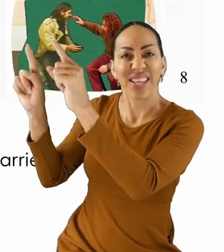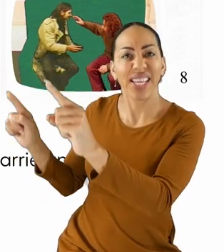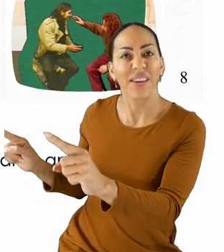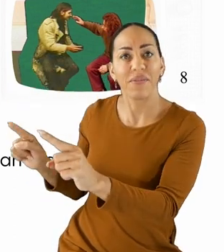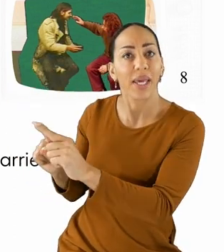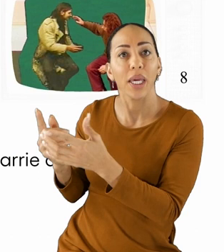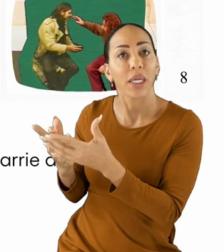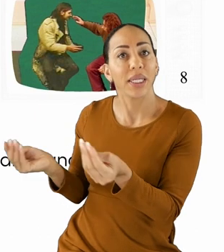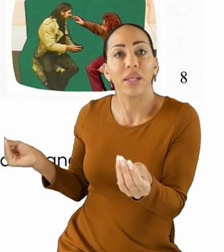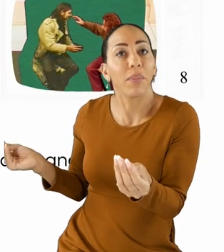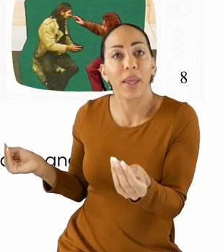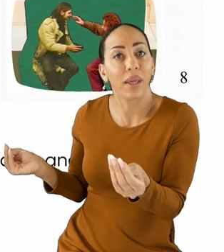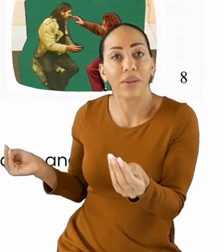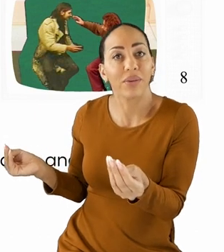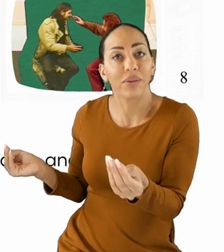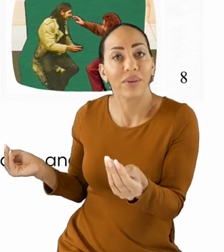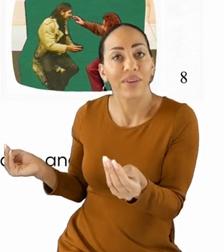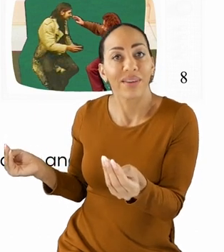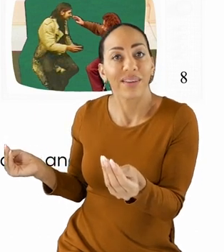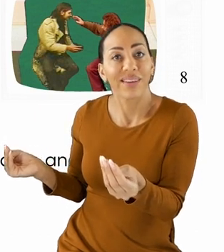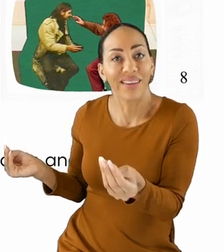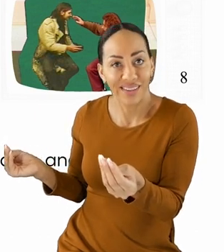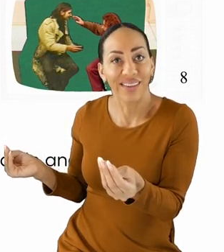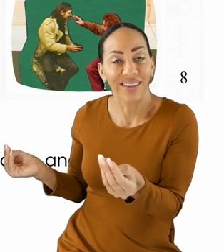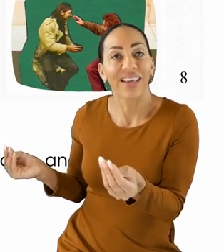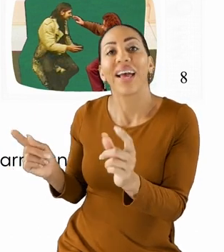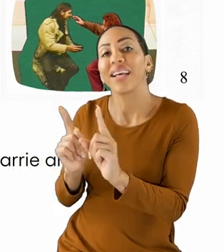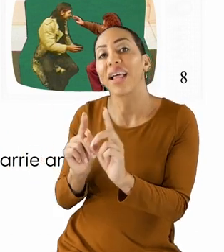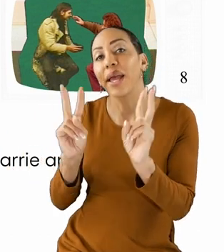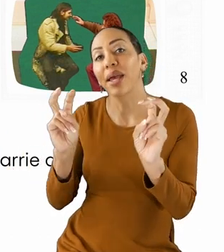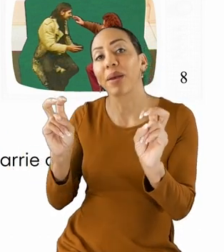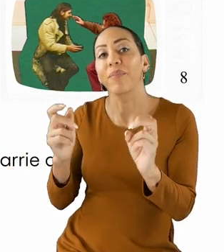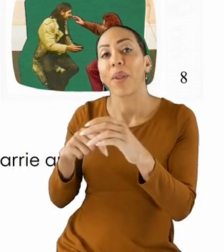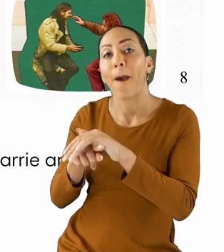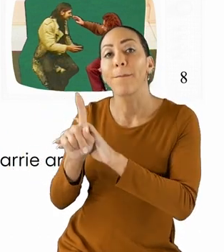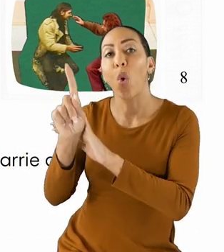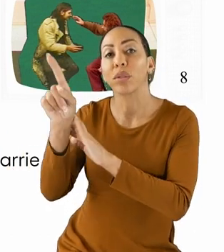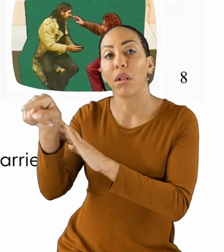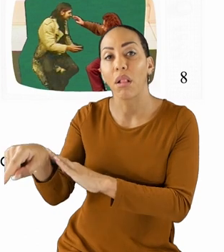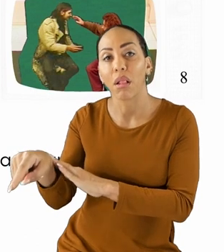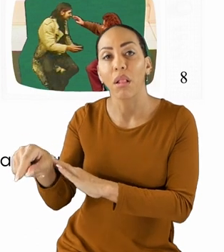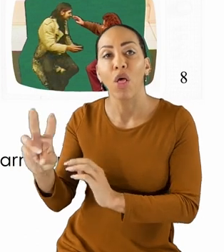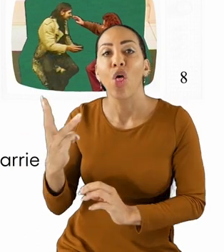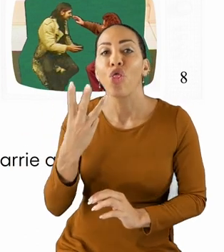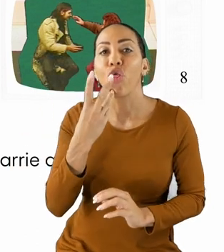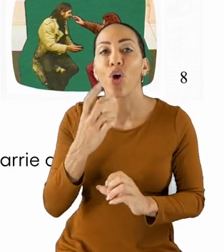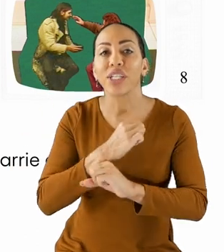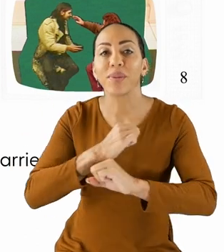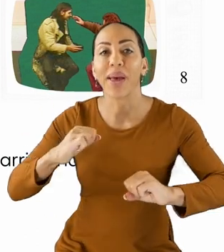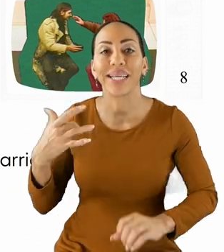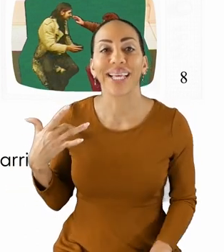the television itself has completely disappeared, replaced by what is now a portal to a third space